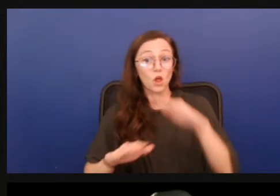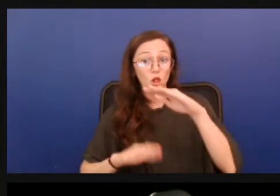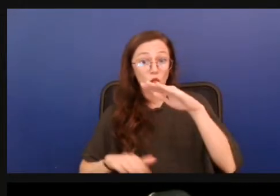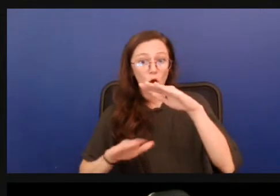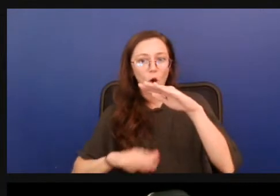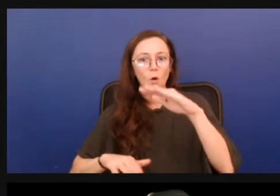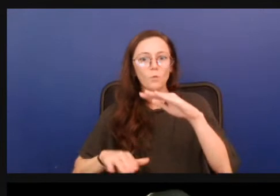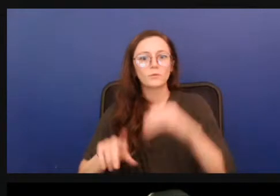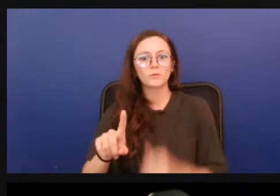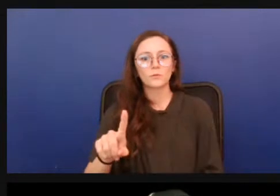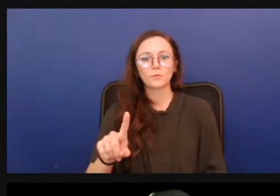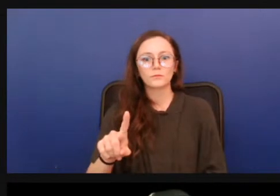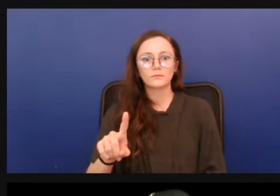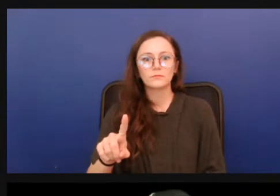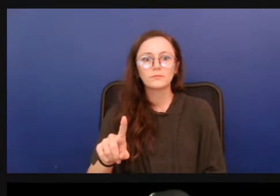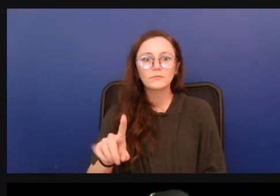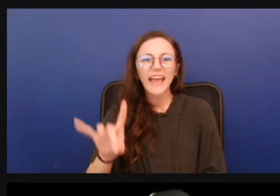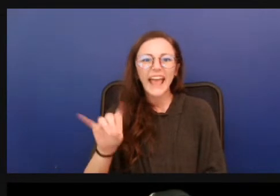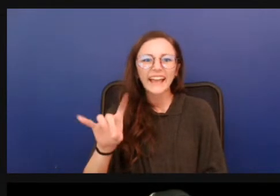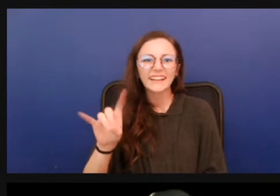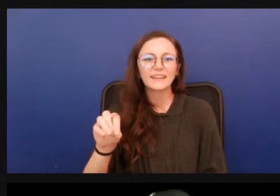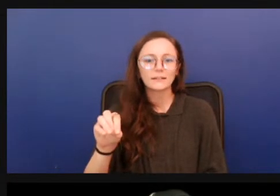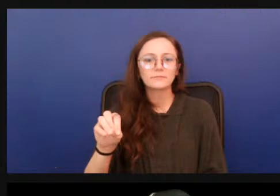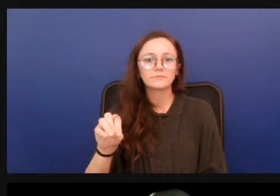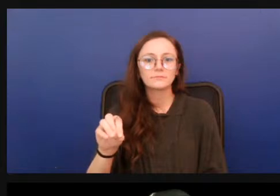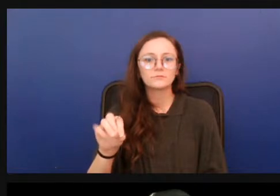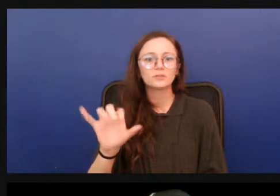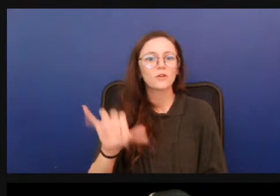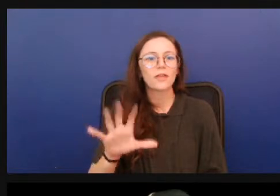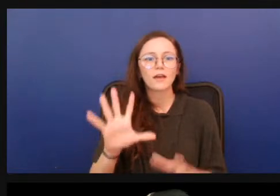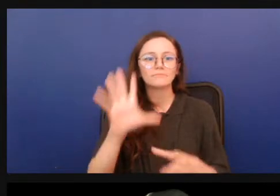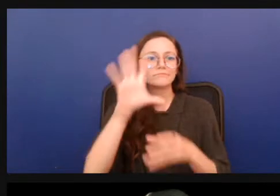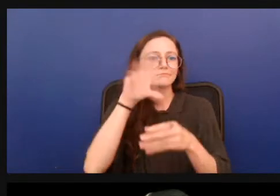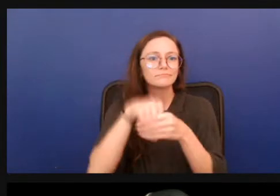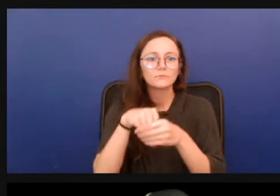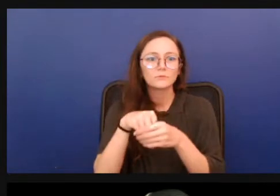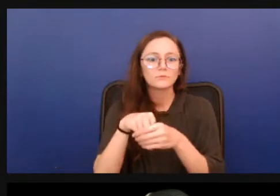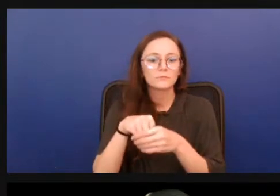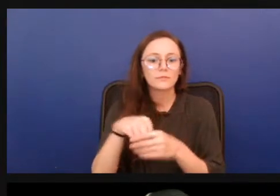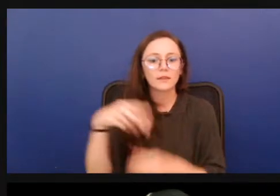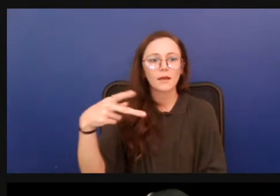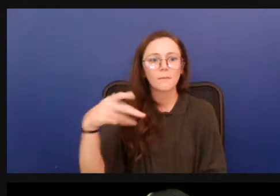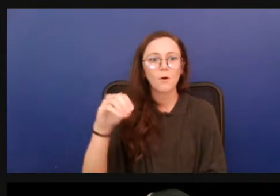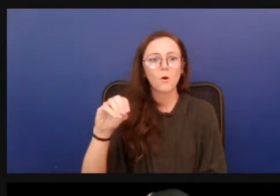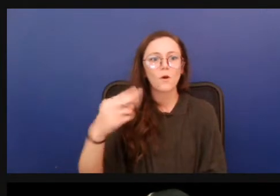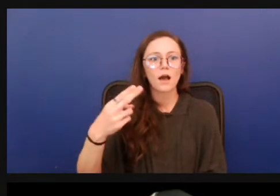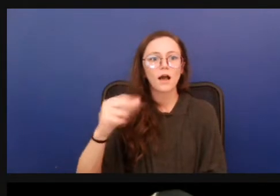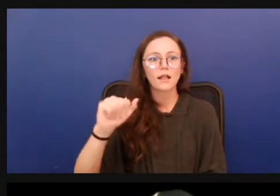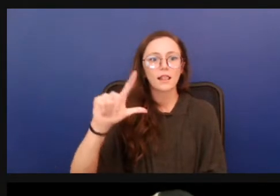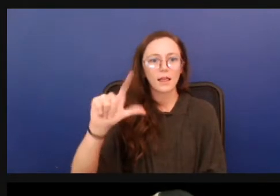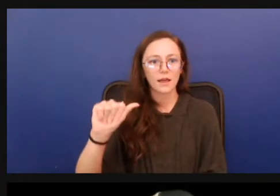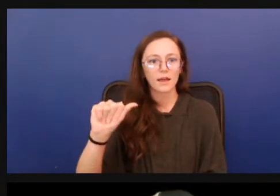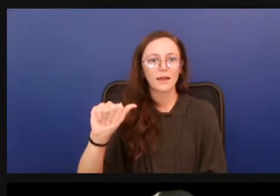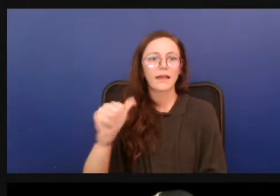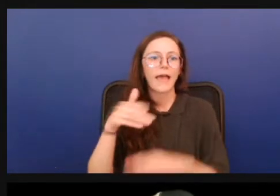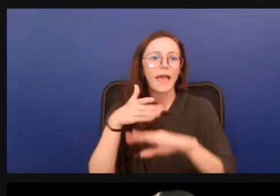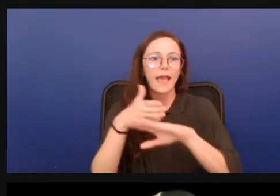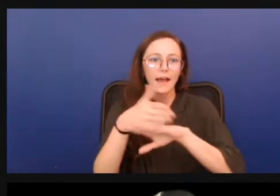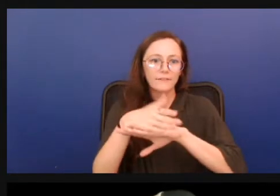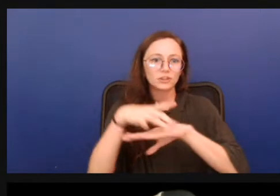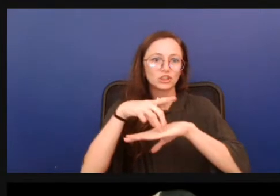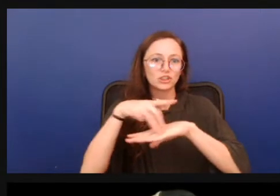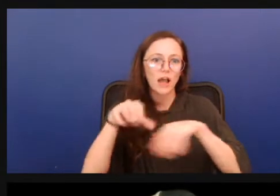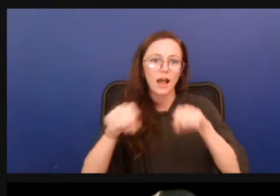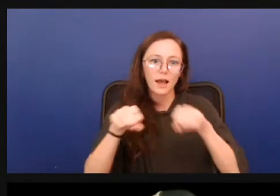entire region, including the Pāhala aftershock sequence and Kilauea as well. And so the last